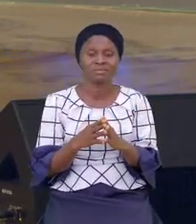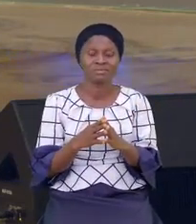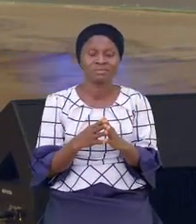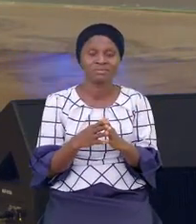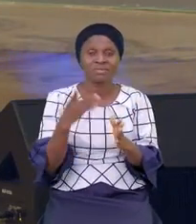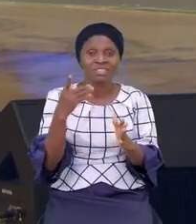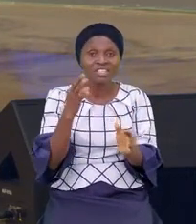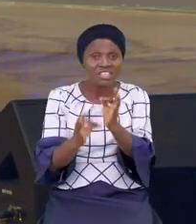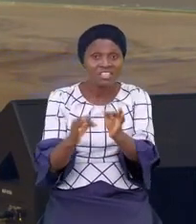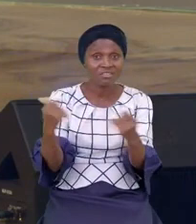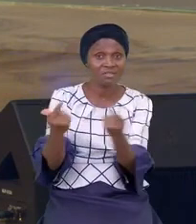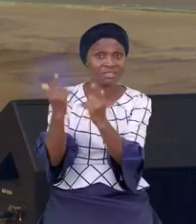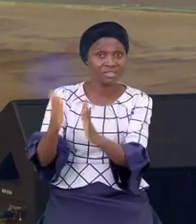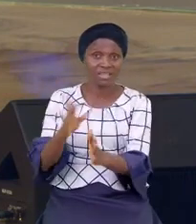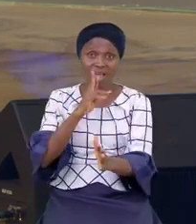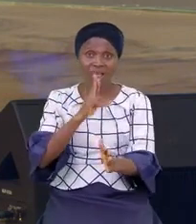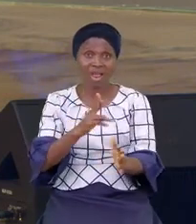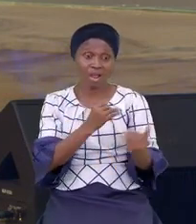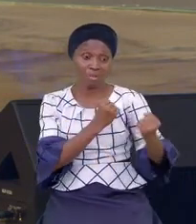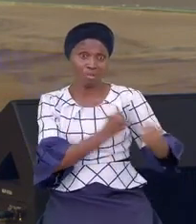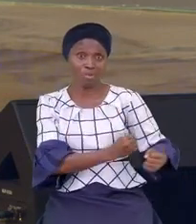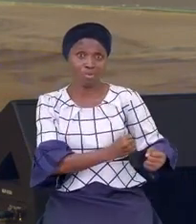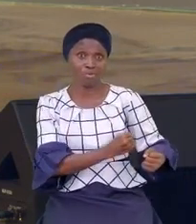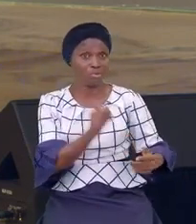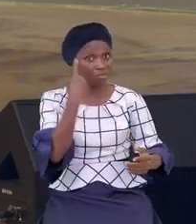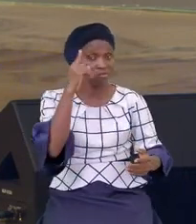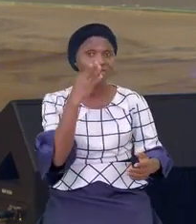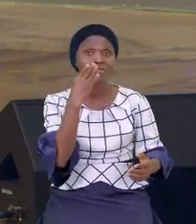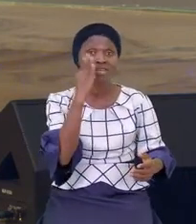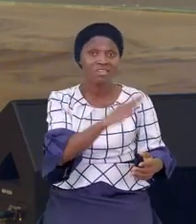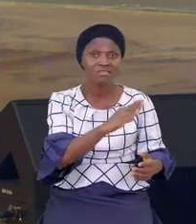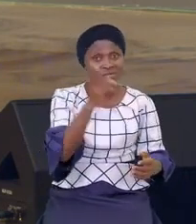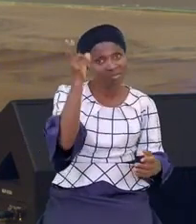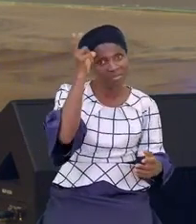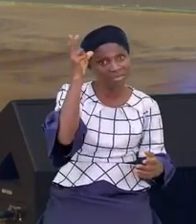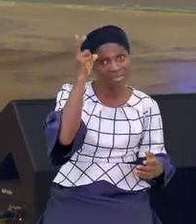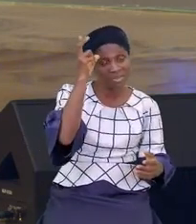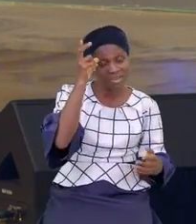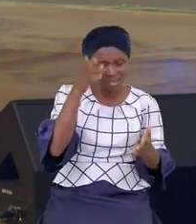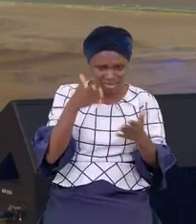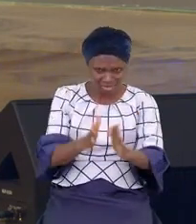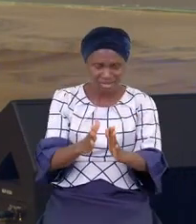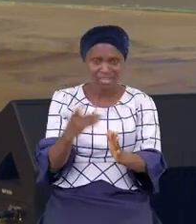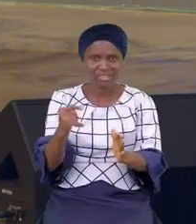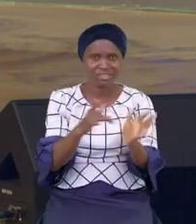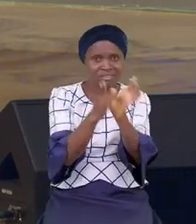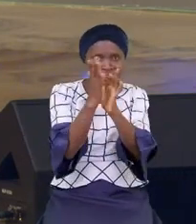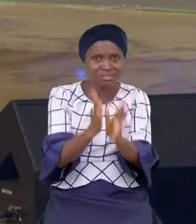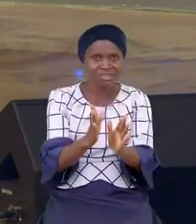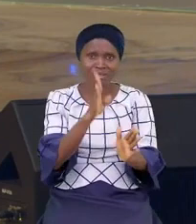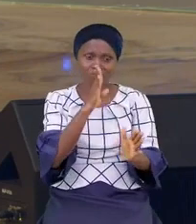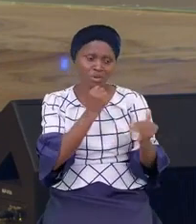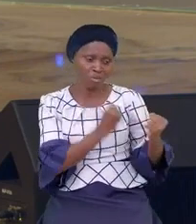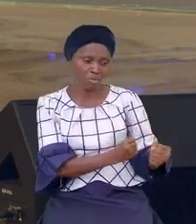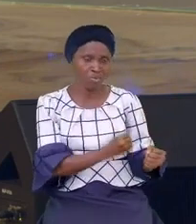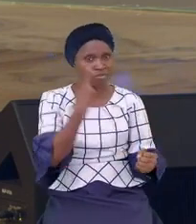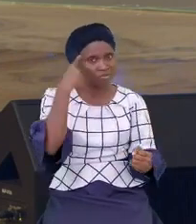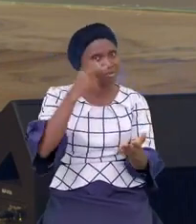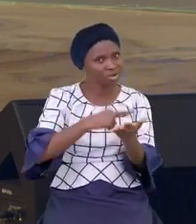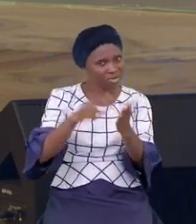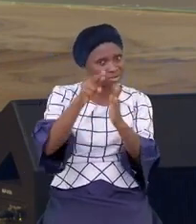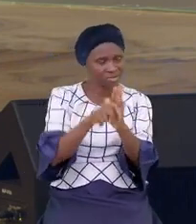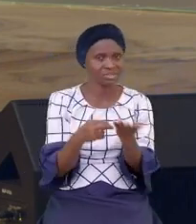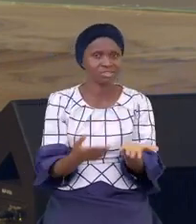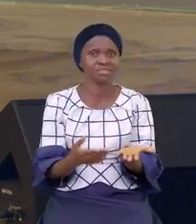If sinners are bold for evil, let the saints be bold for righteousness.